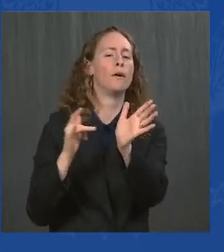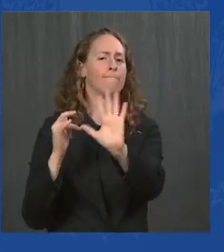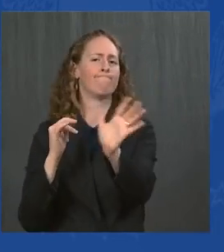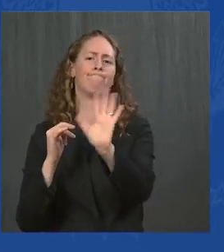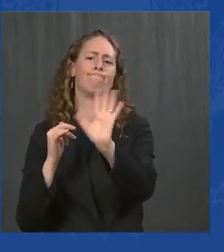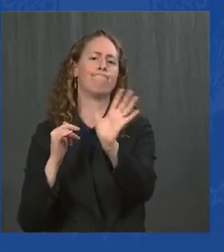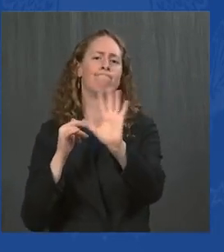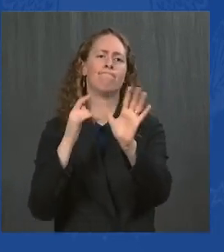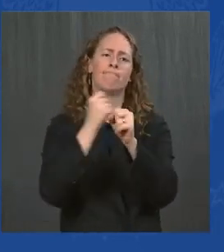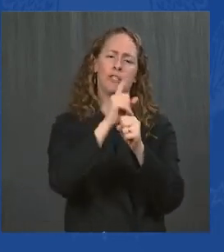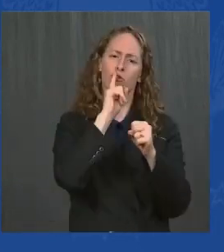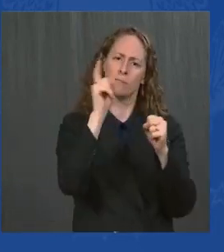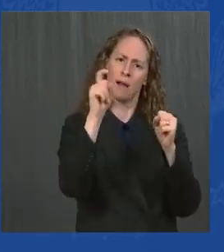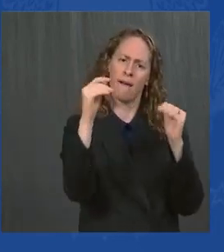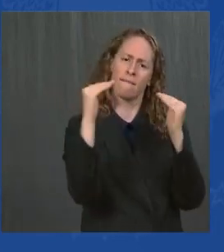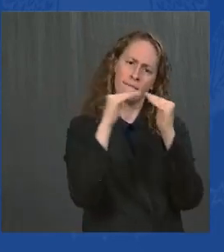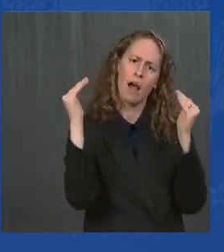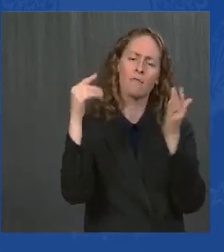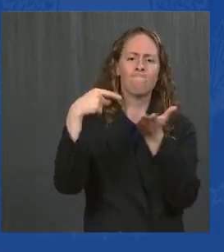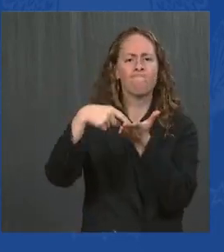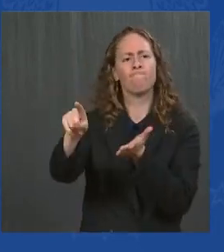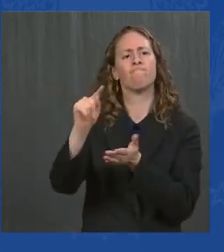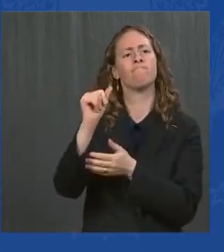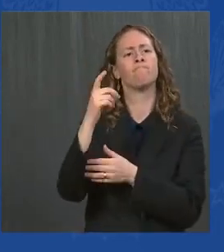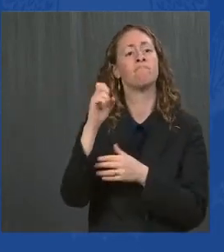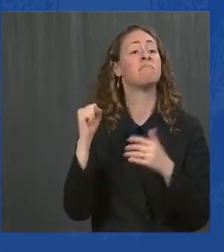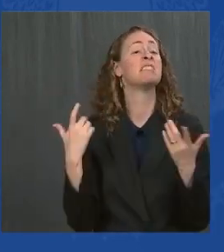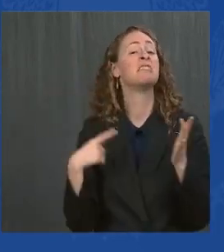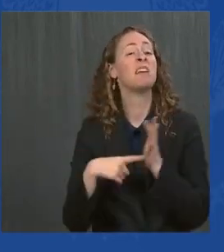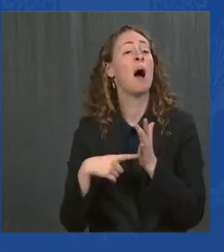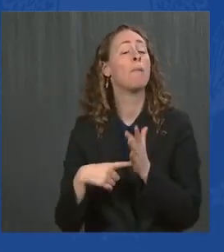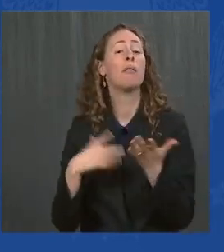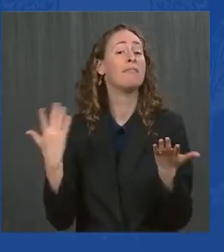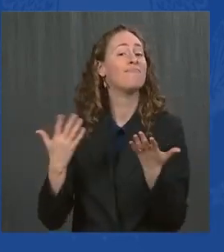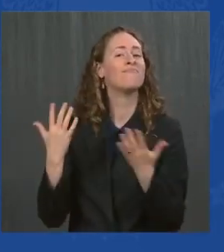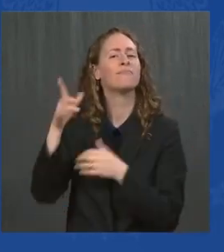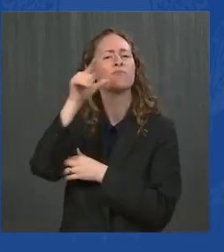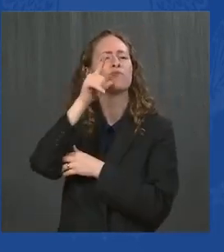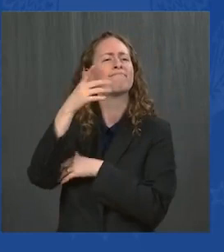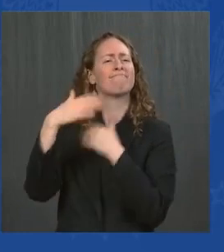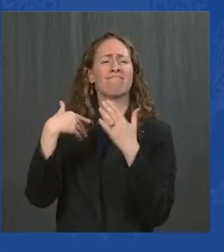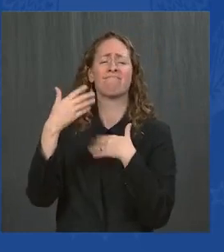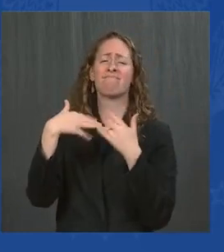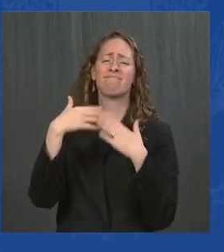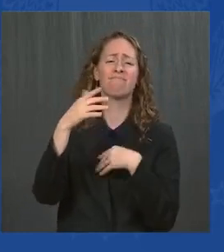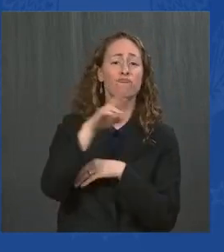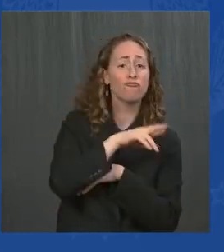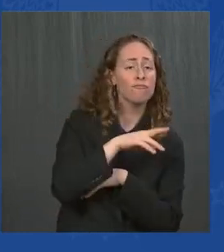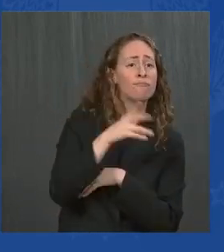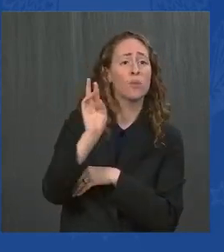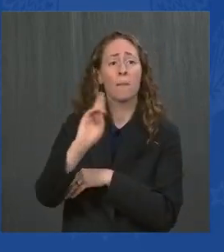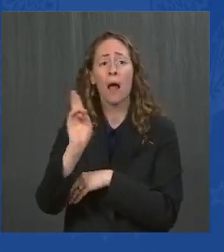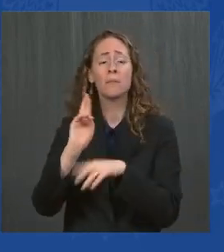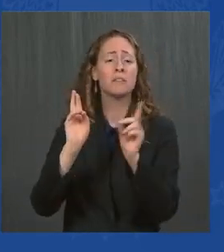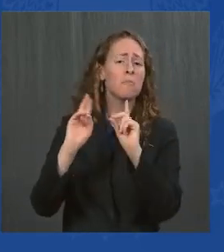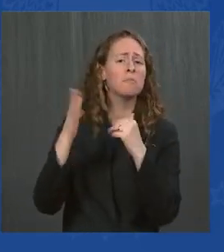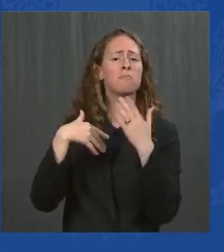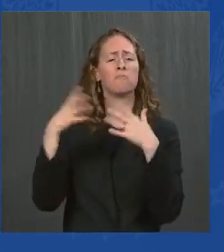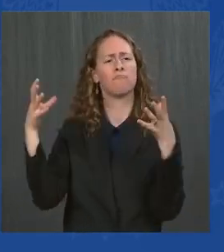example, there's a group of experts, left, right, and center, who estimate that right now we lose more